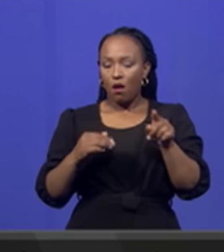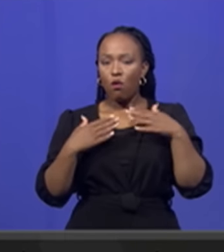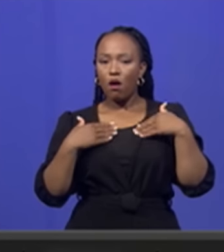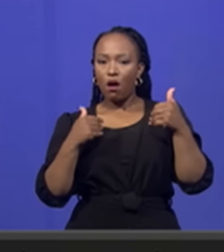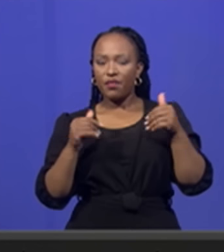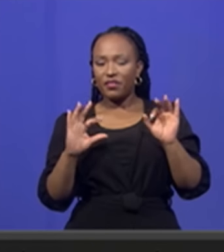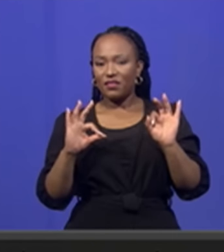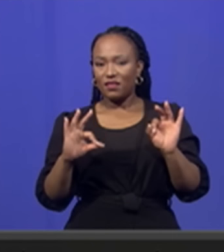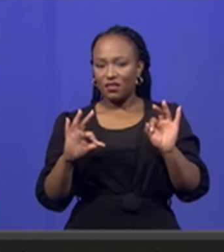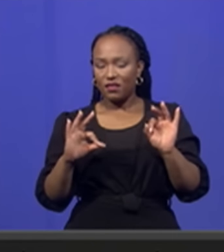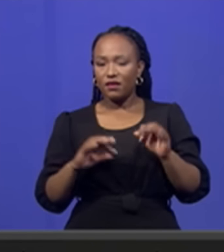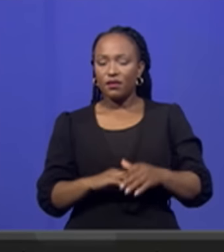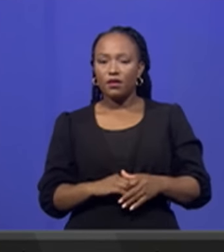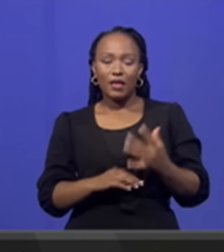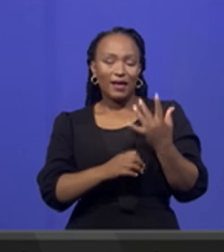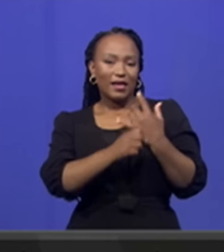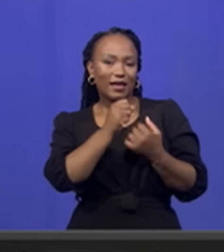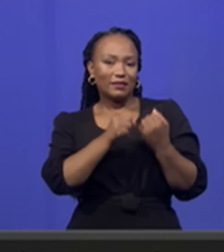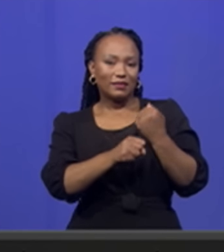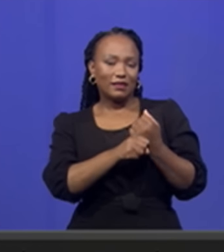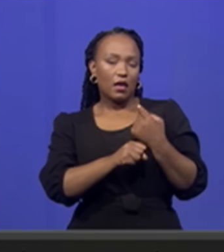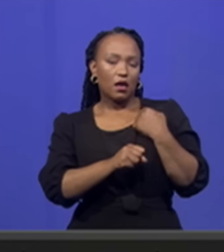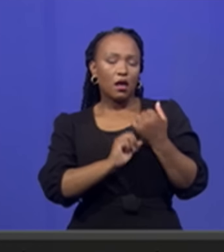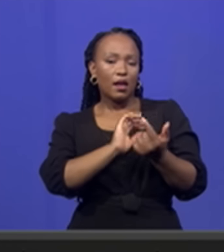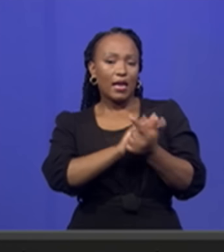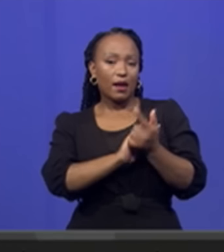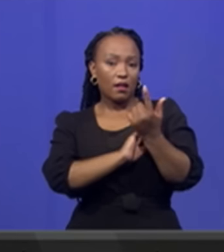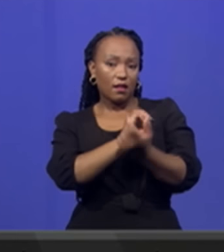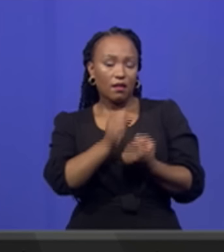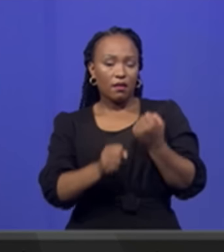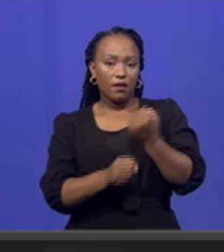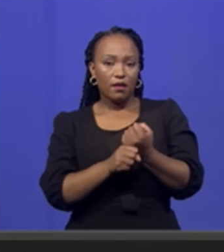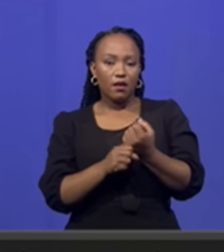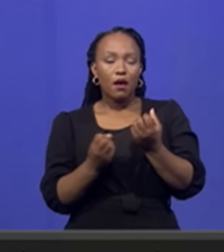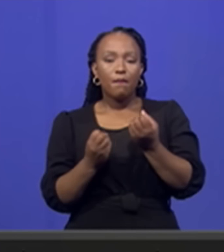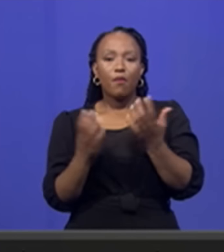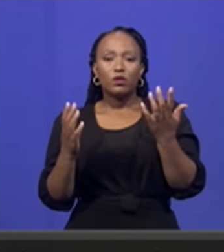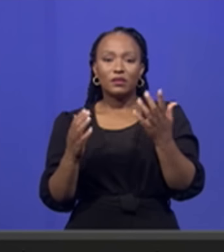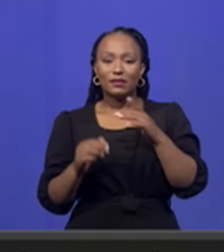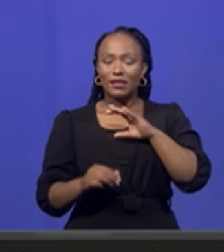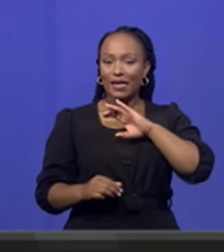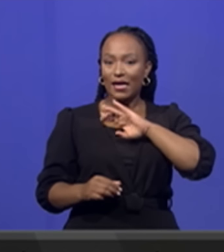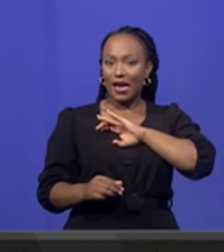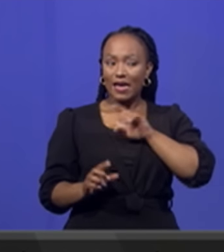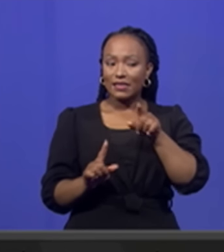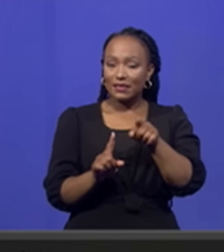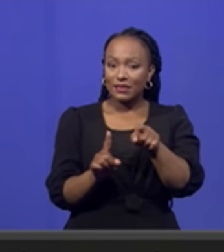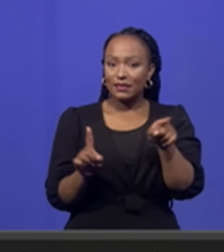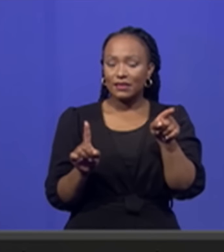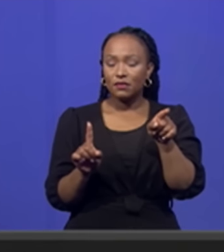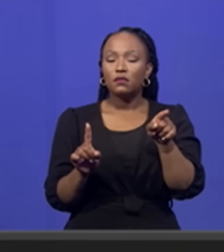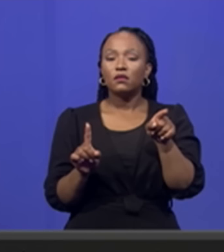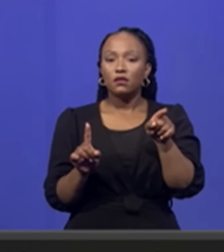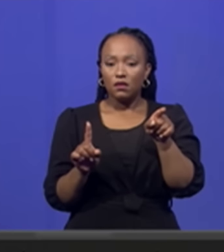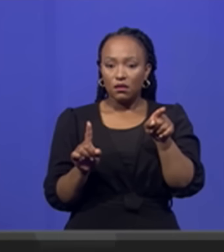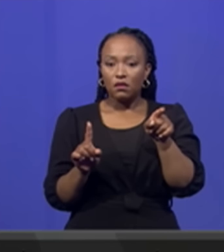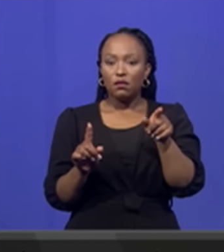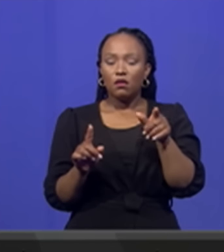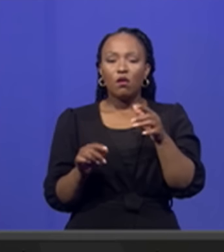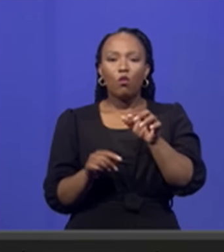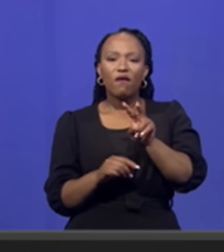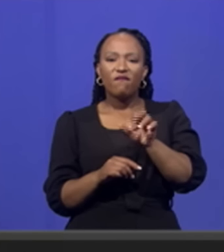Last year was an unbelievable year in that respect. We saw that our most engaged clients, so those are clients who are engaging in the